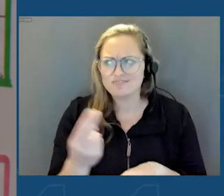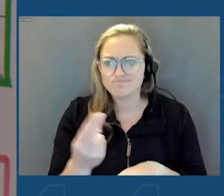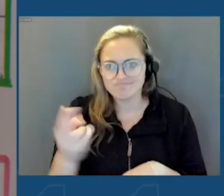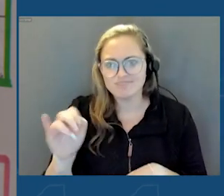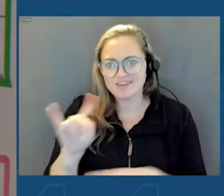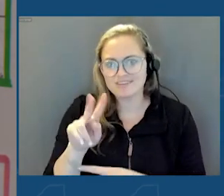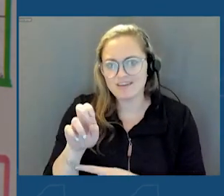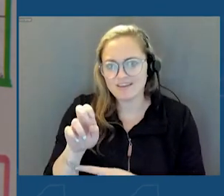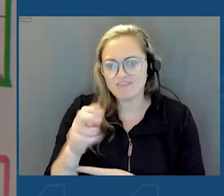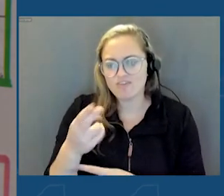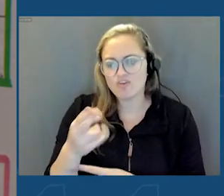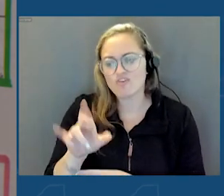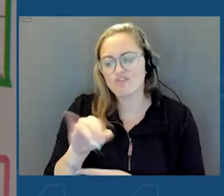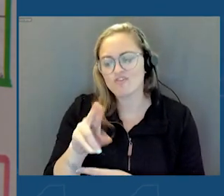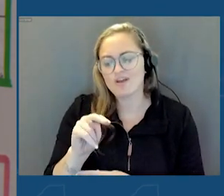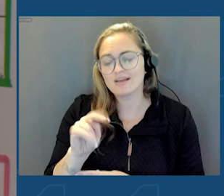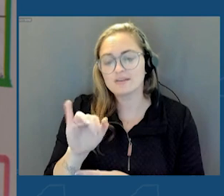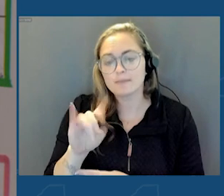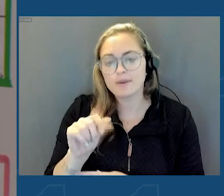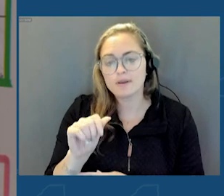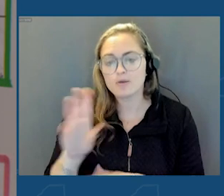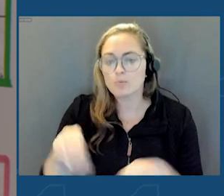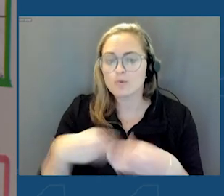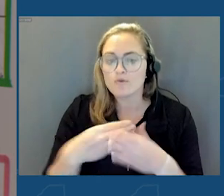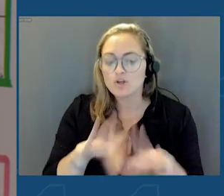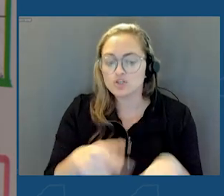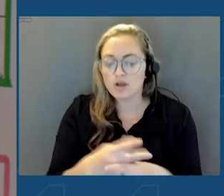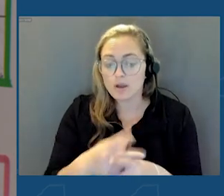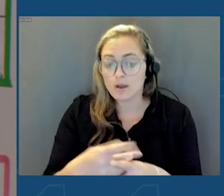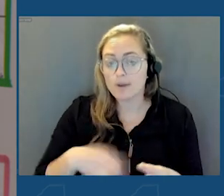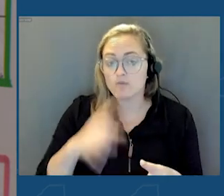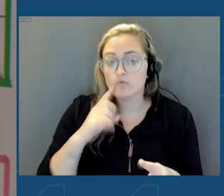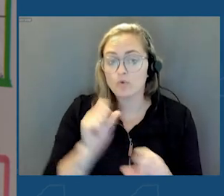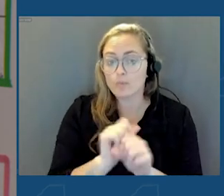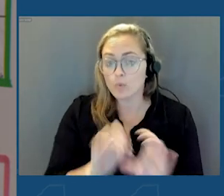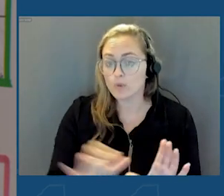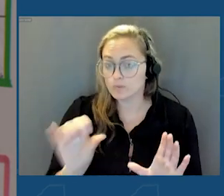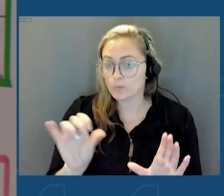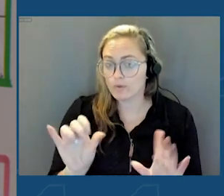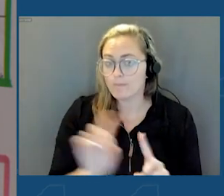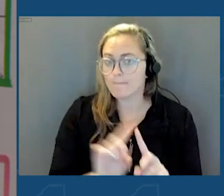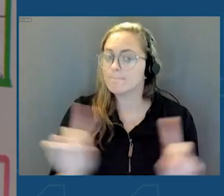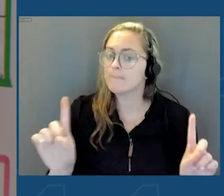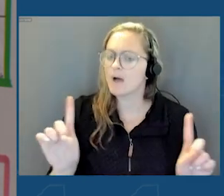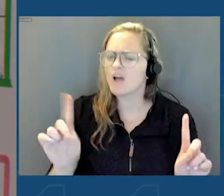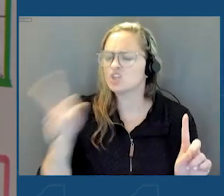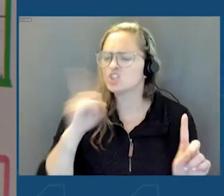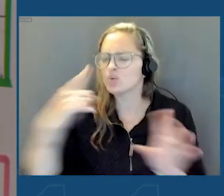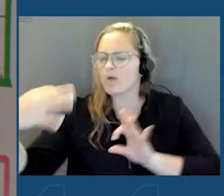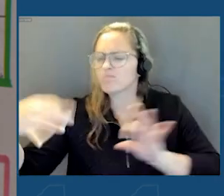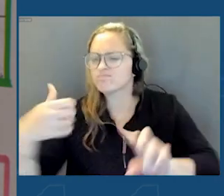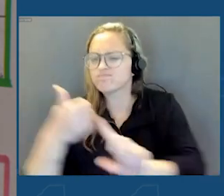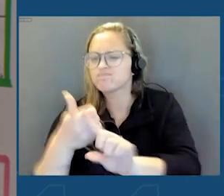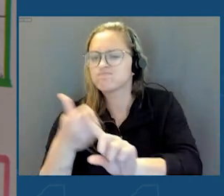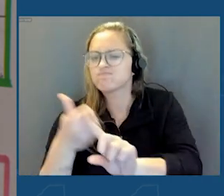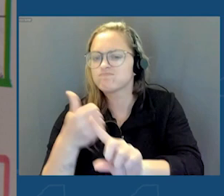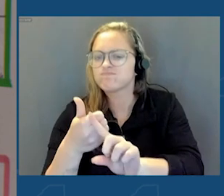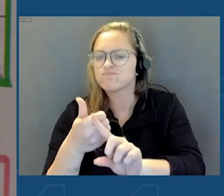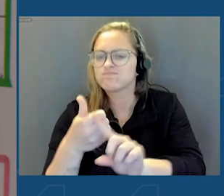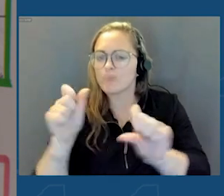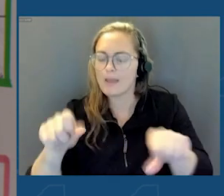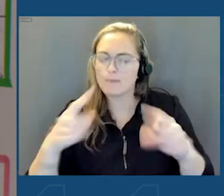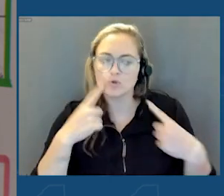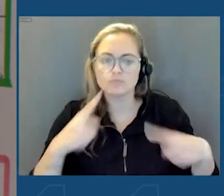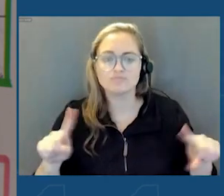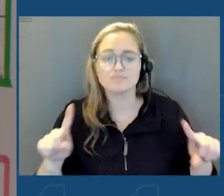Horizon Media, and they provide child care benefits to employees as well. But let her tell you what she was able to accomplish, and I'll give you a